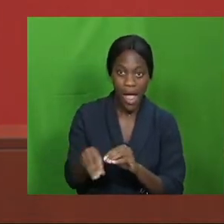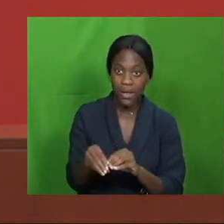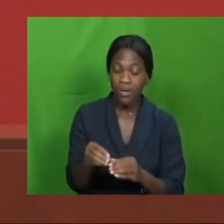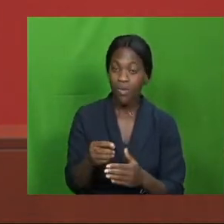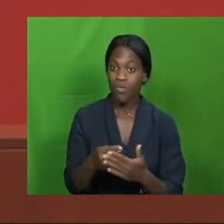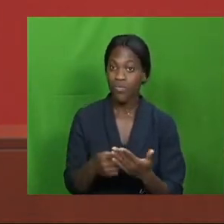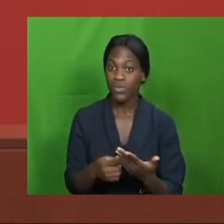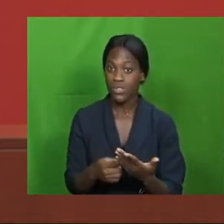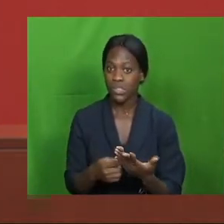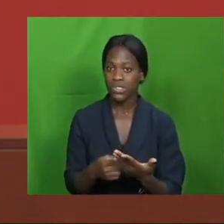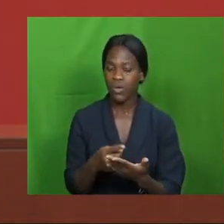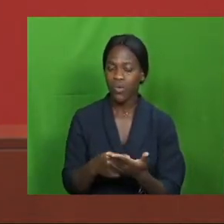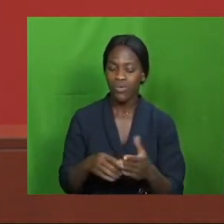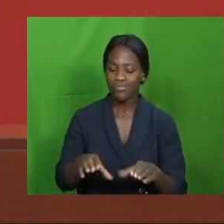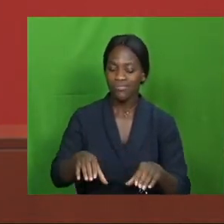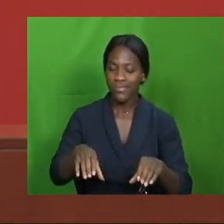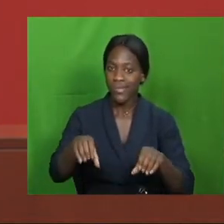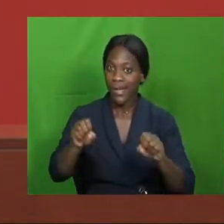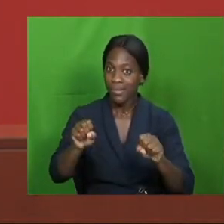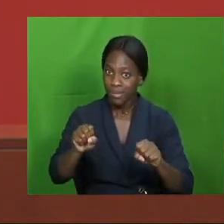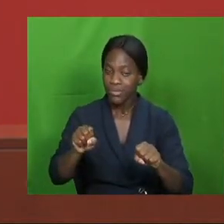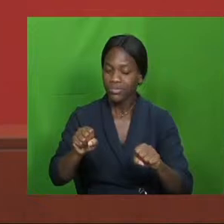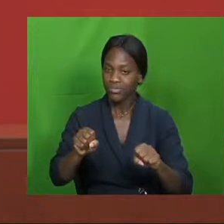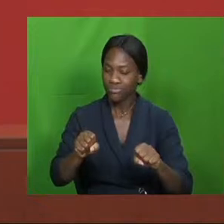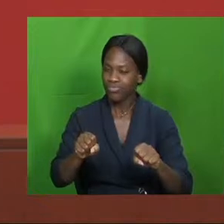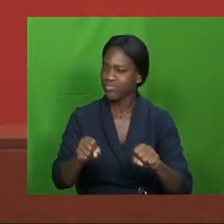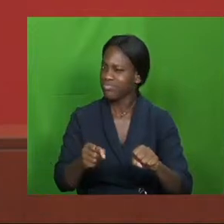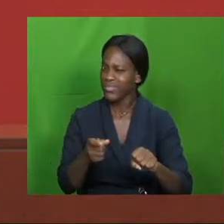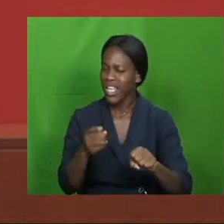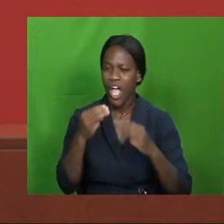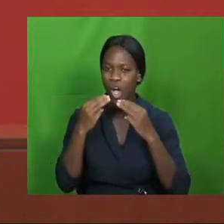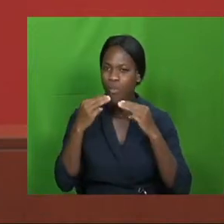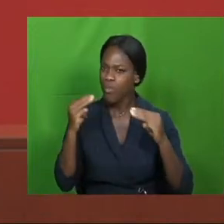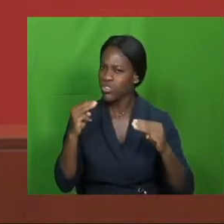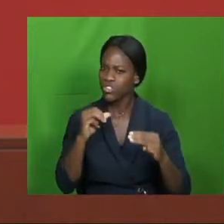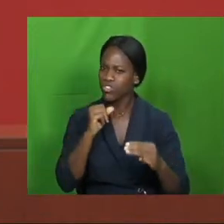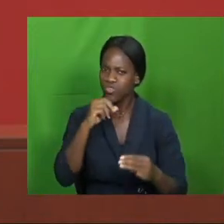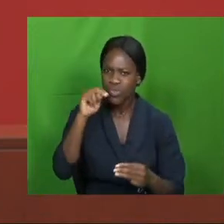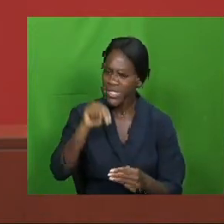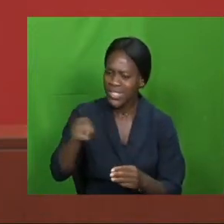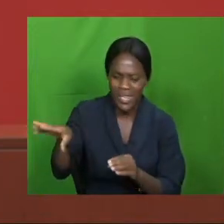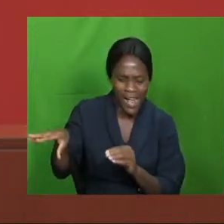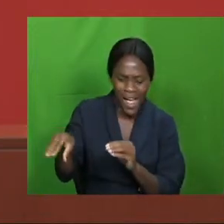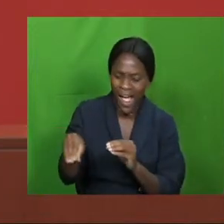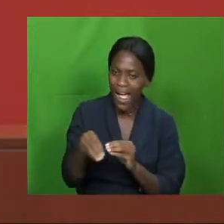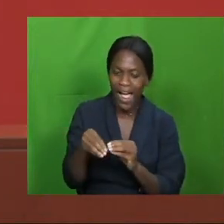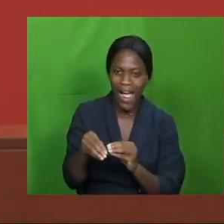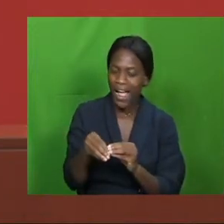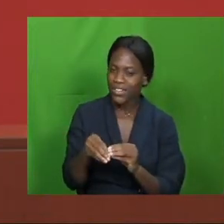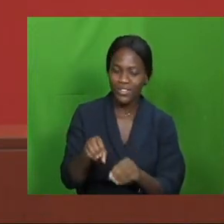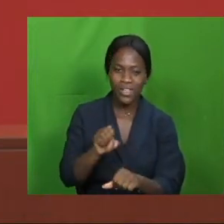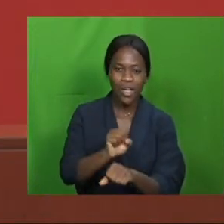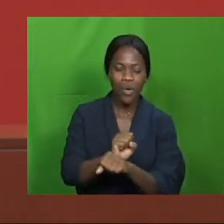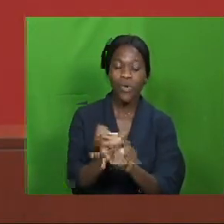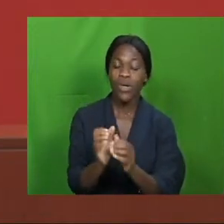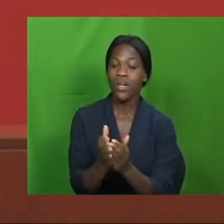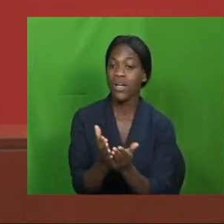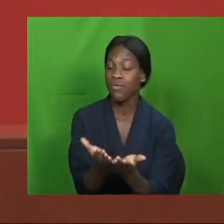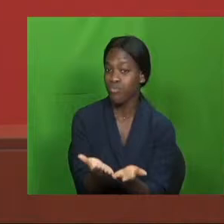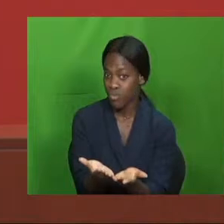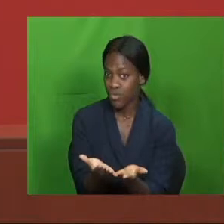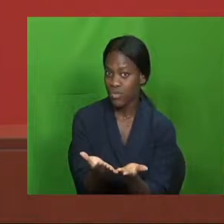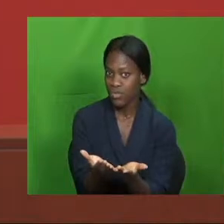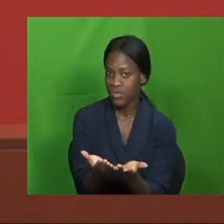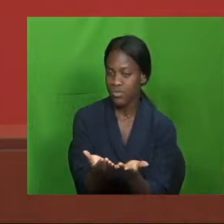to what has been captured above, that the motion ought not to have been listed on the order paper, as